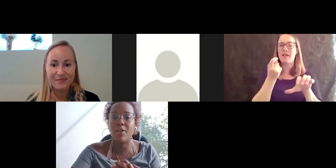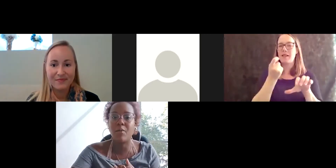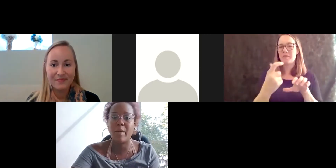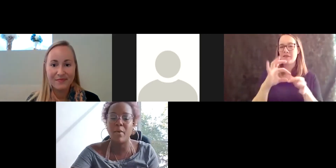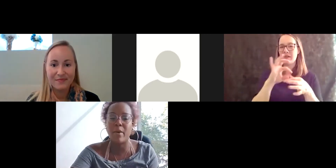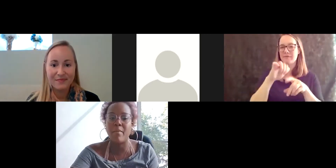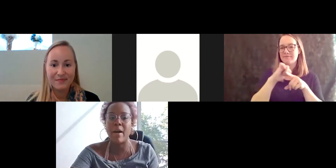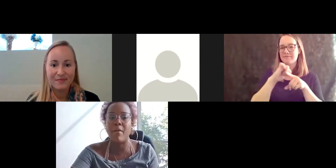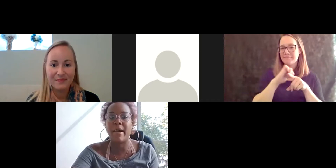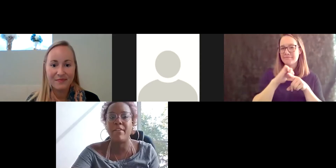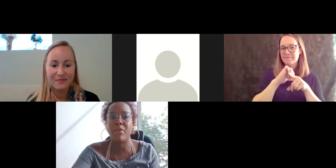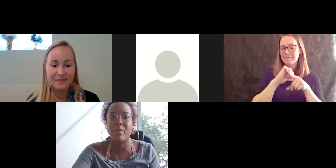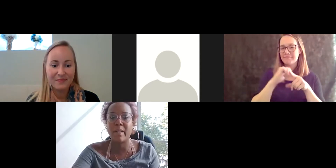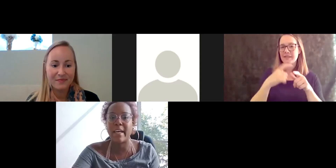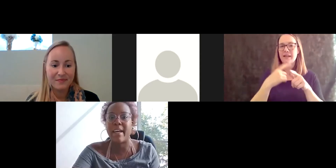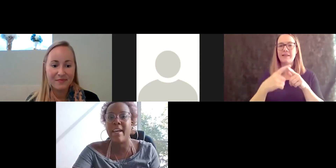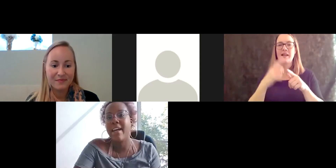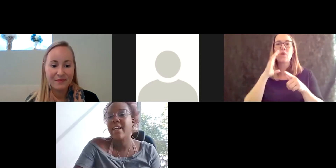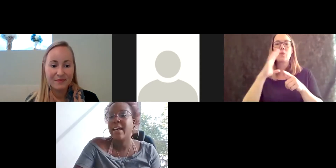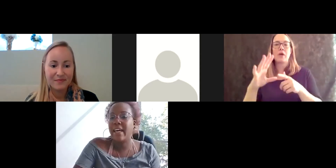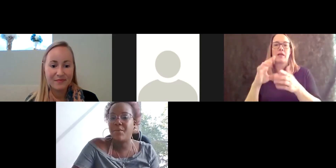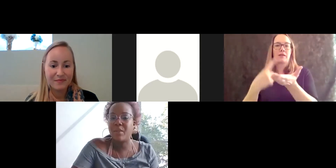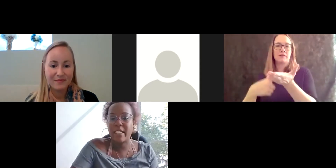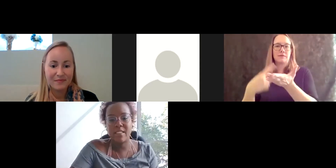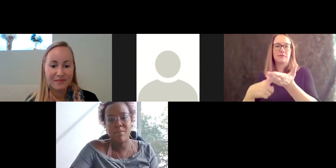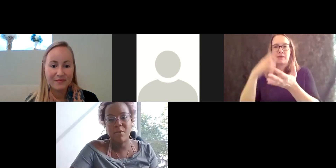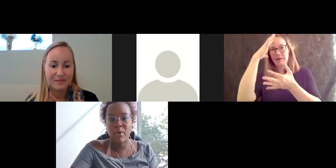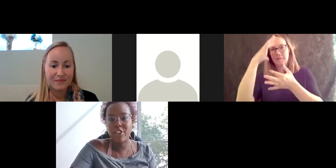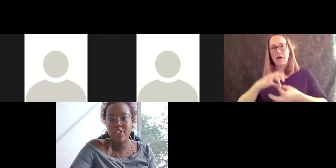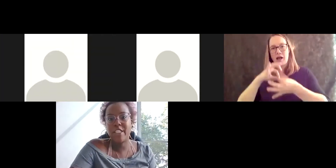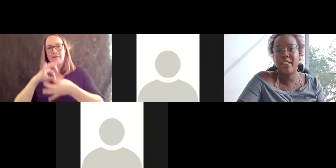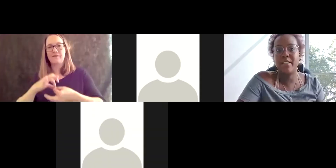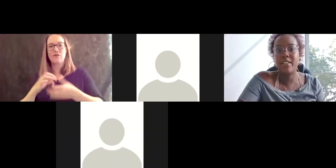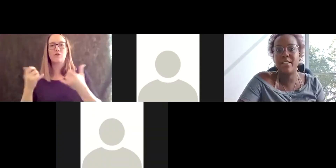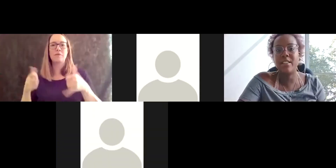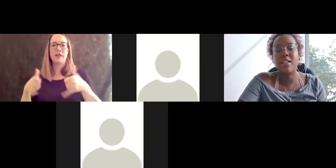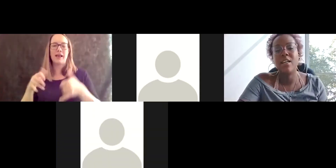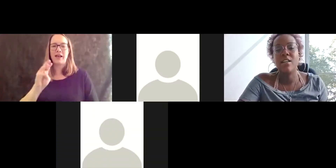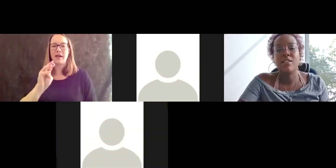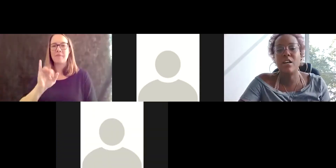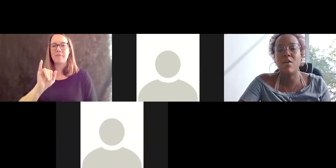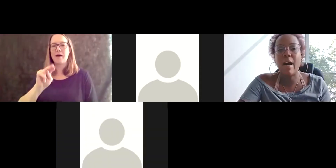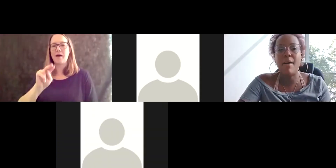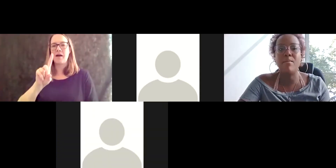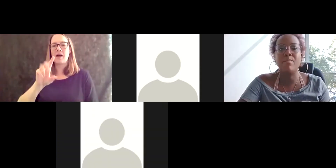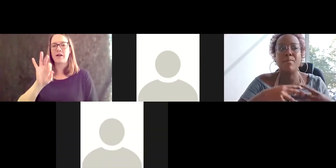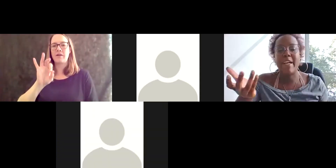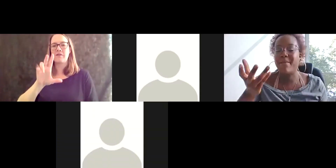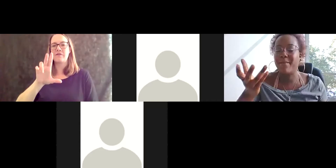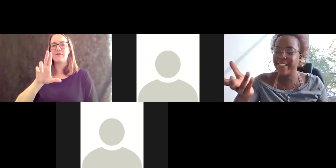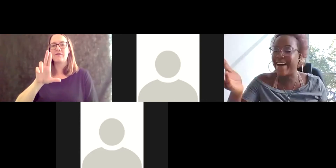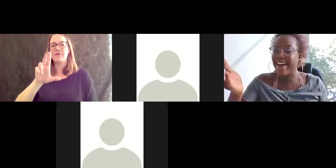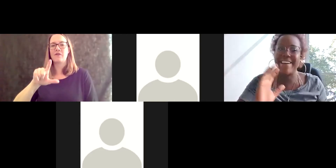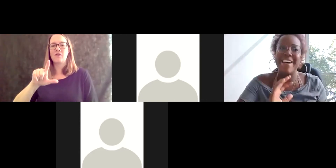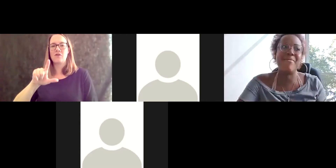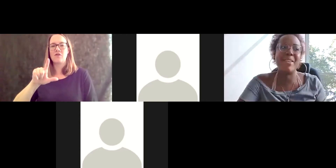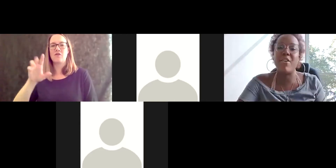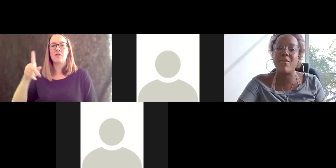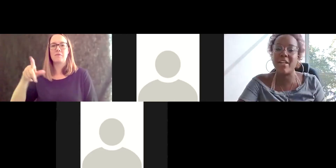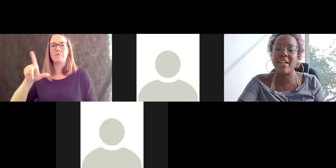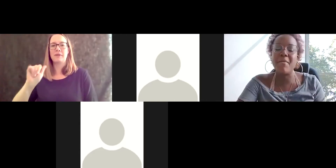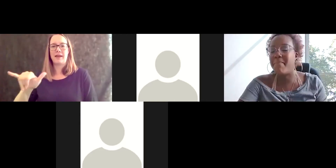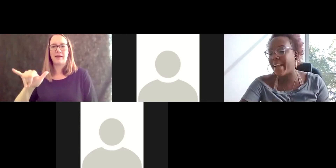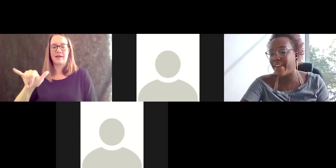talk a little bit more about mindful and play, and then we'll take some questions. So my name is Sarah, and I'm